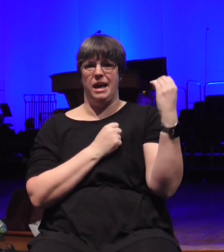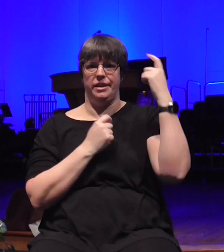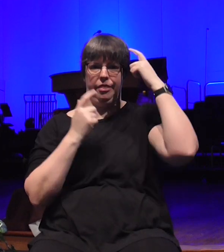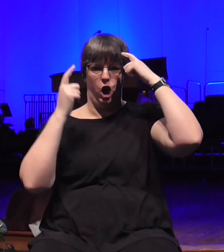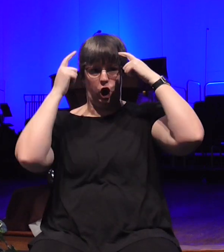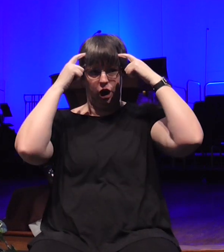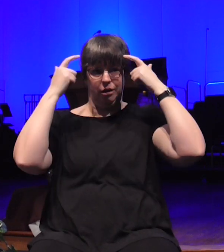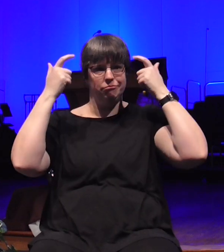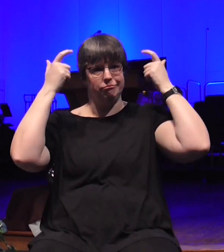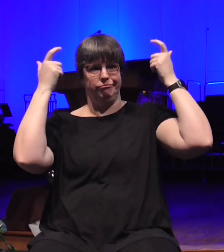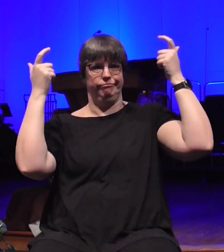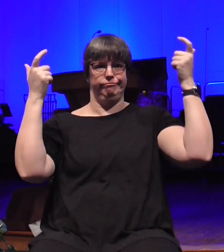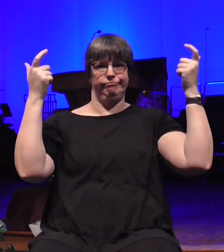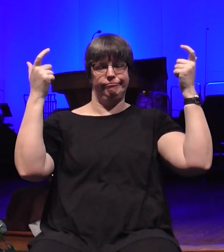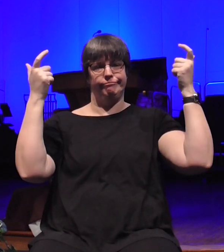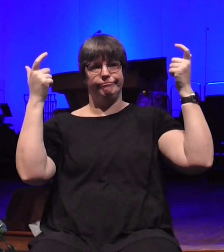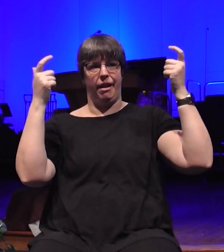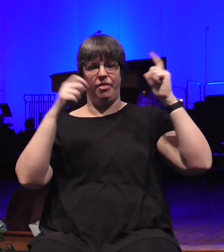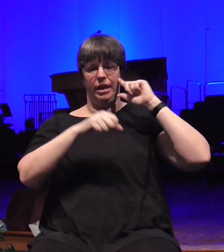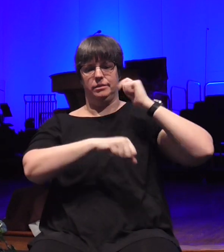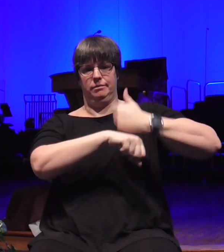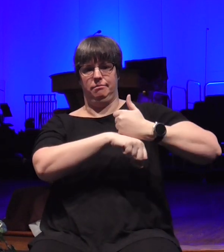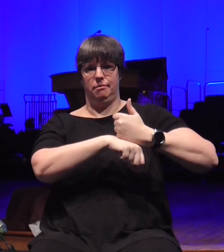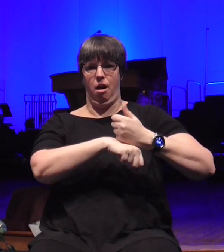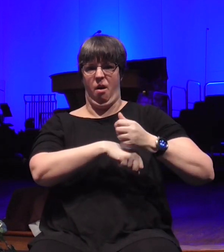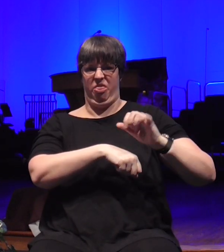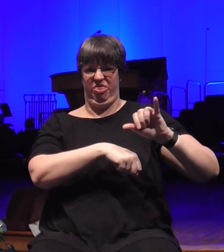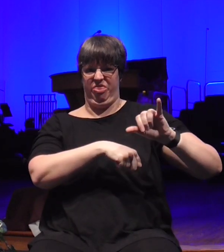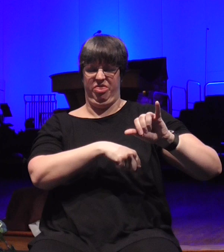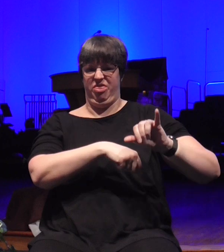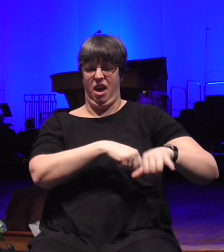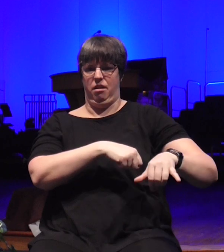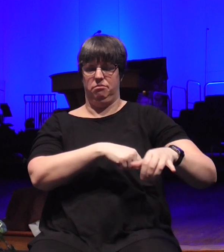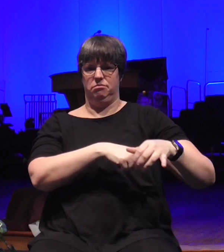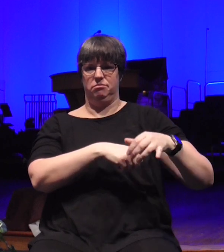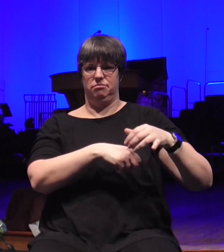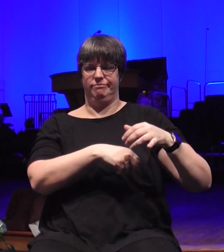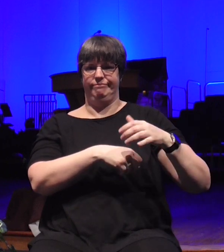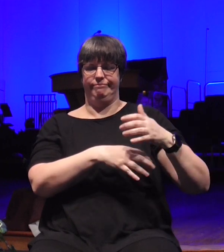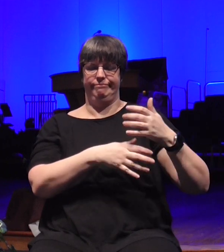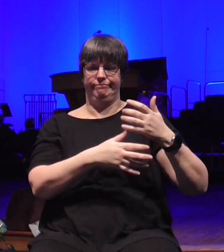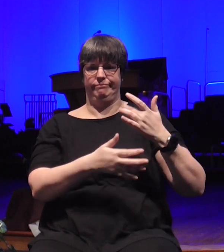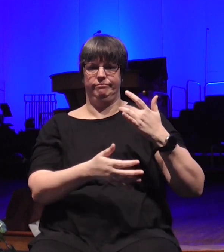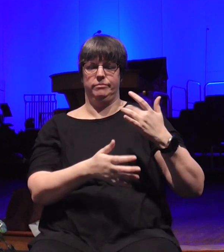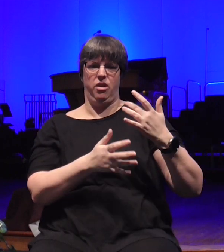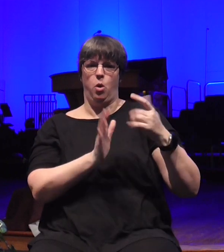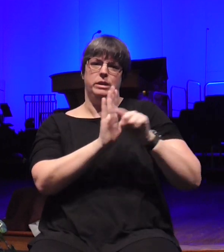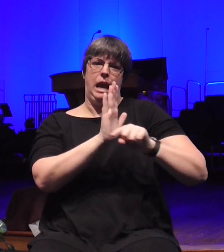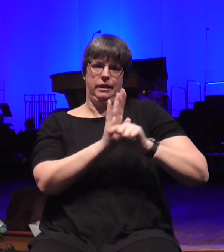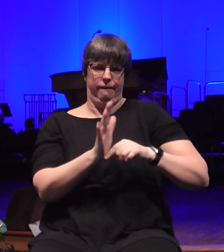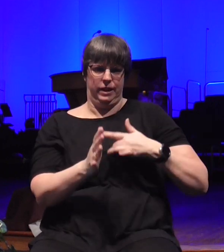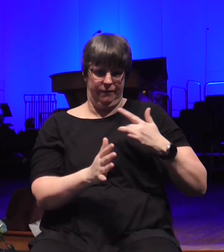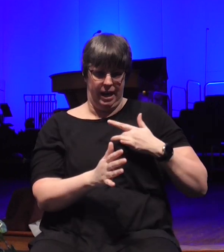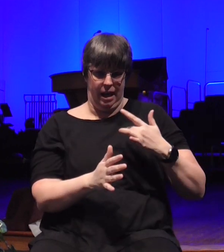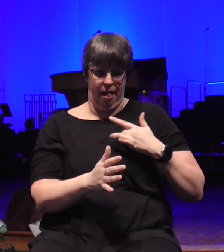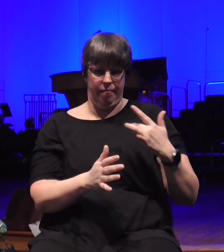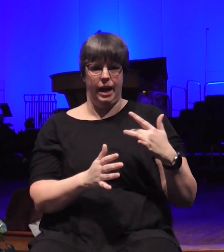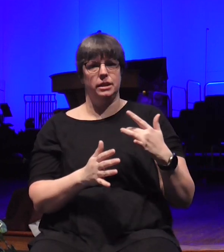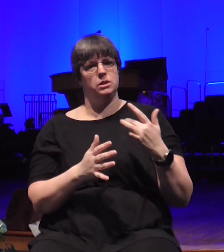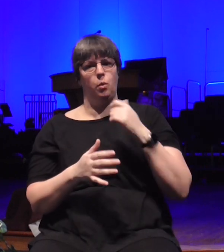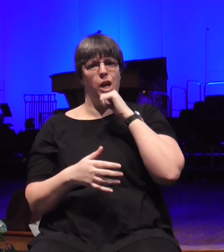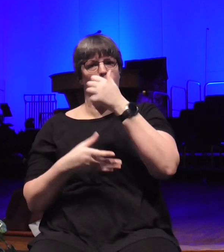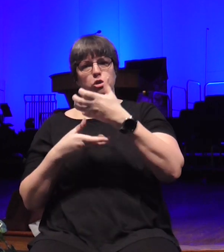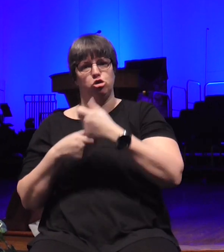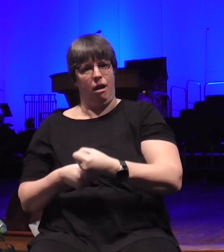on a sense of inadequacy and separation, defends against love. And somehow we get bogged down and life